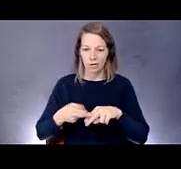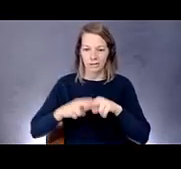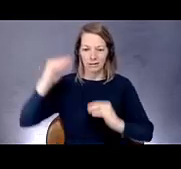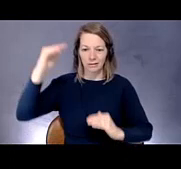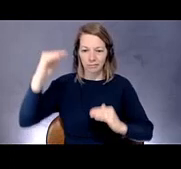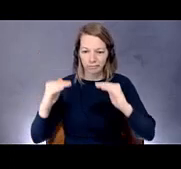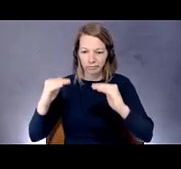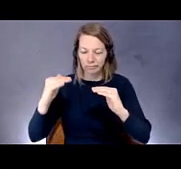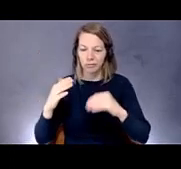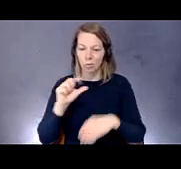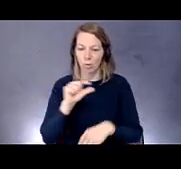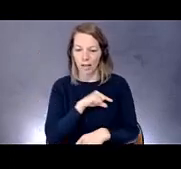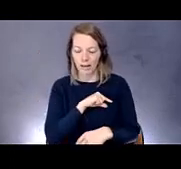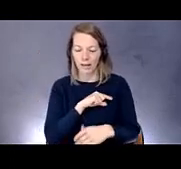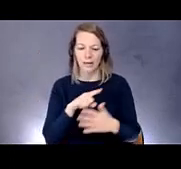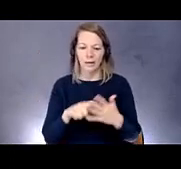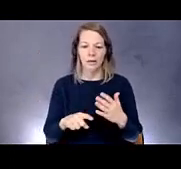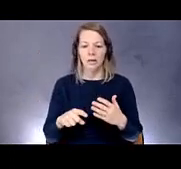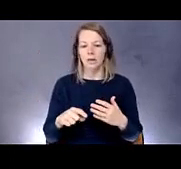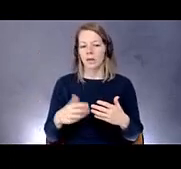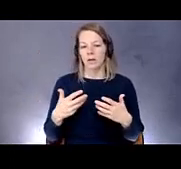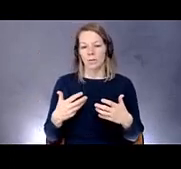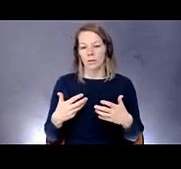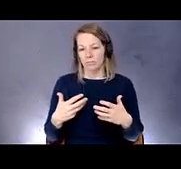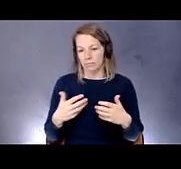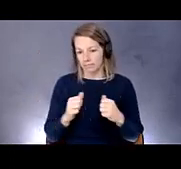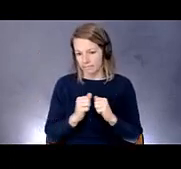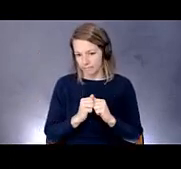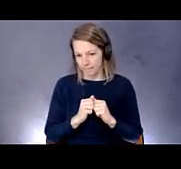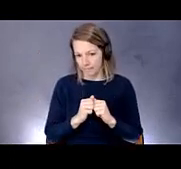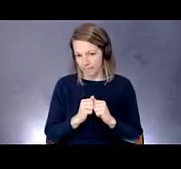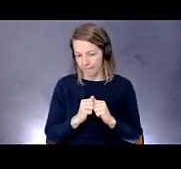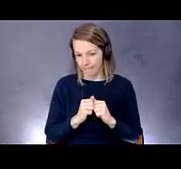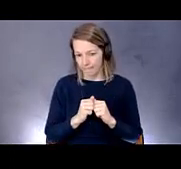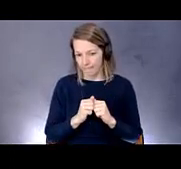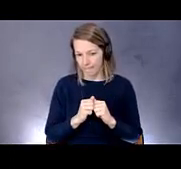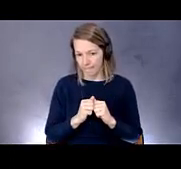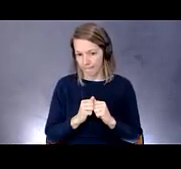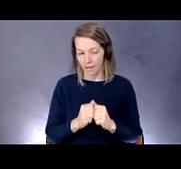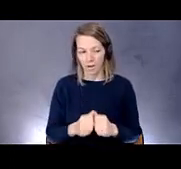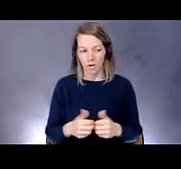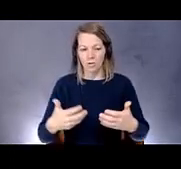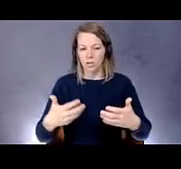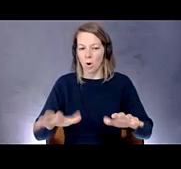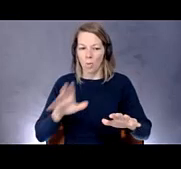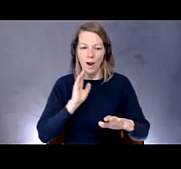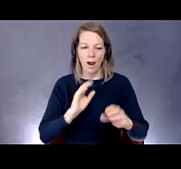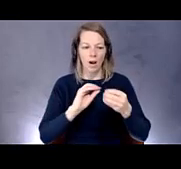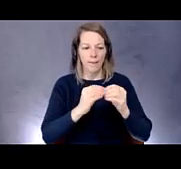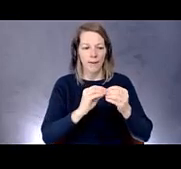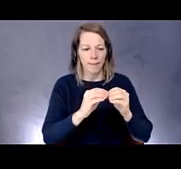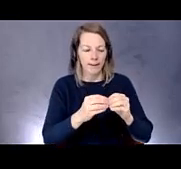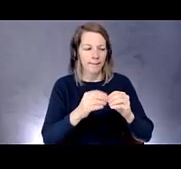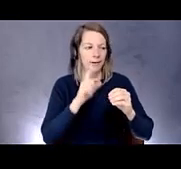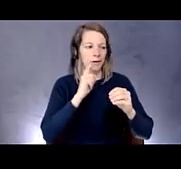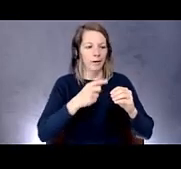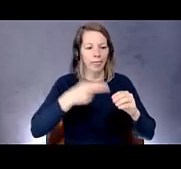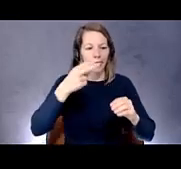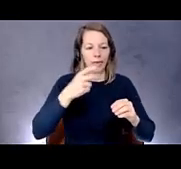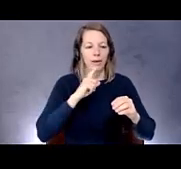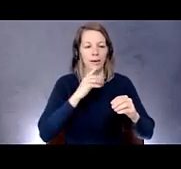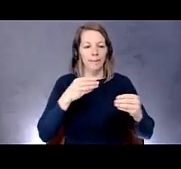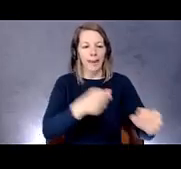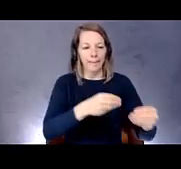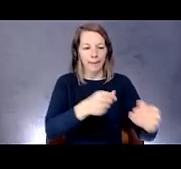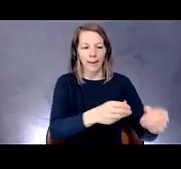care results. And we don't want more of yesterday, which is paying for volume that gets us higher trends and paying more than other countries are. We